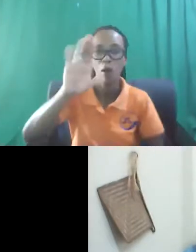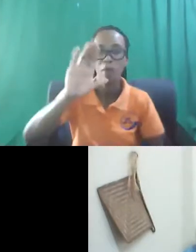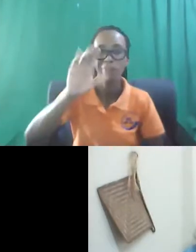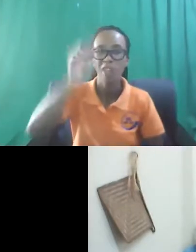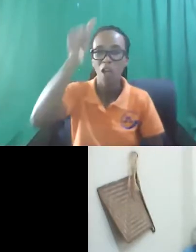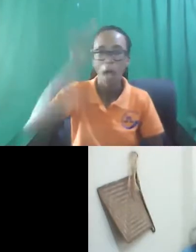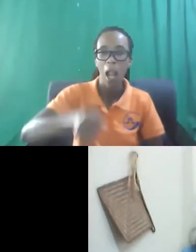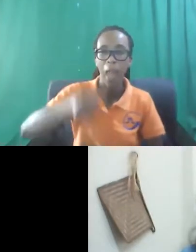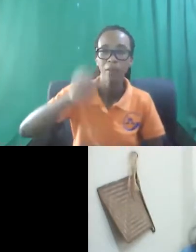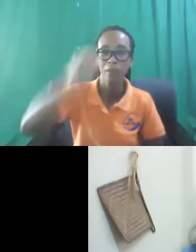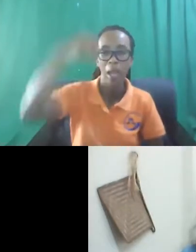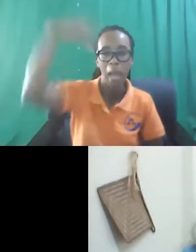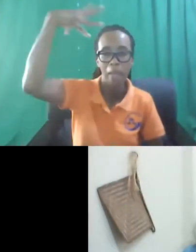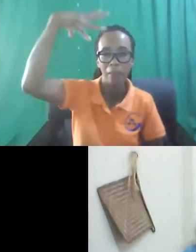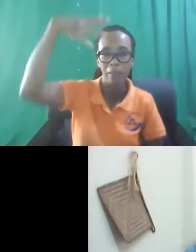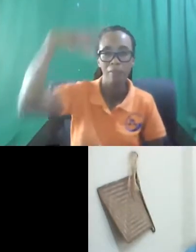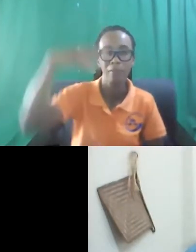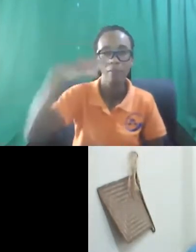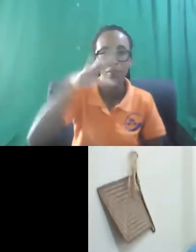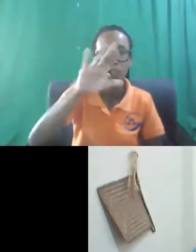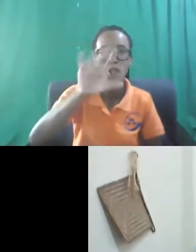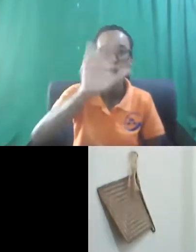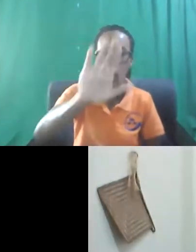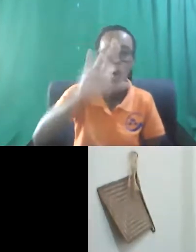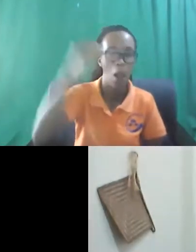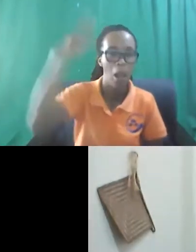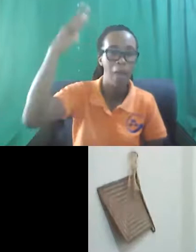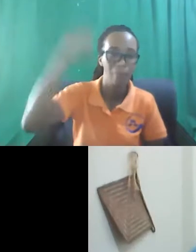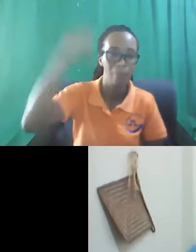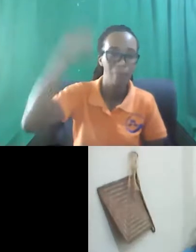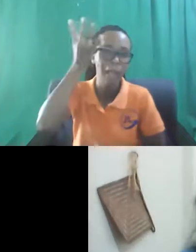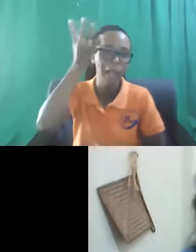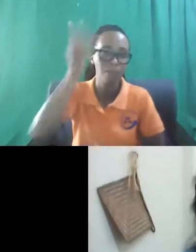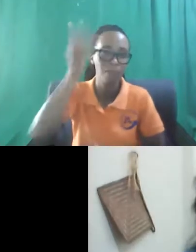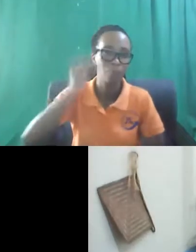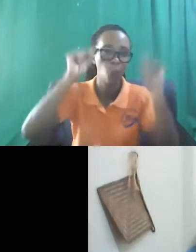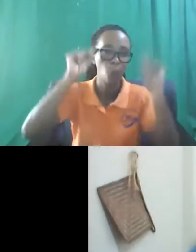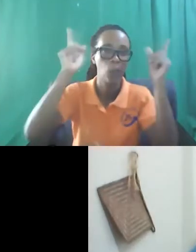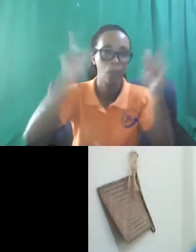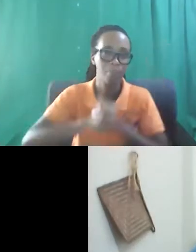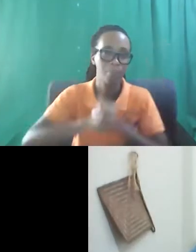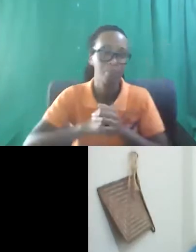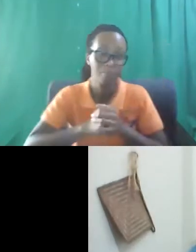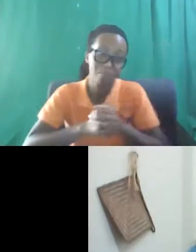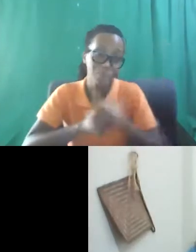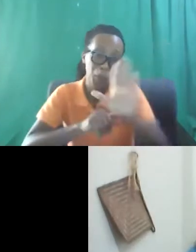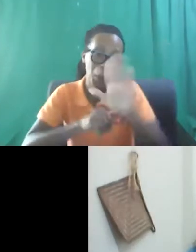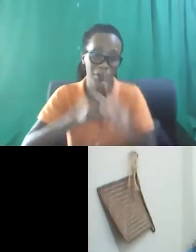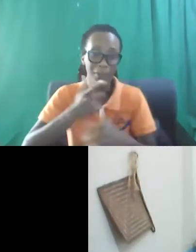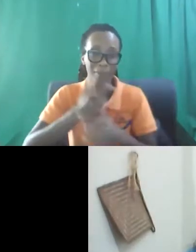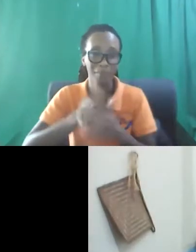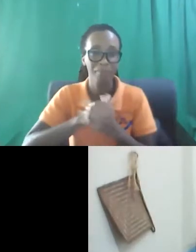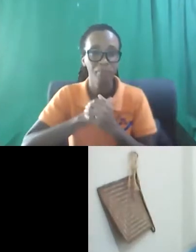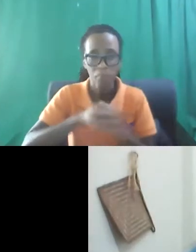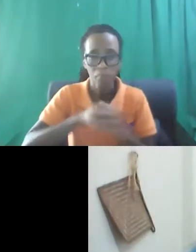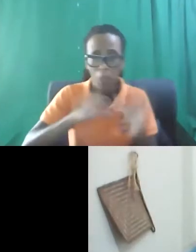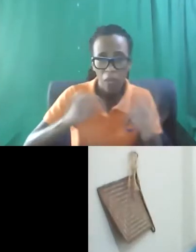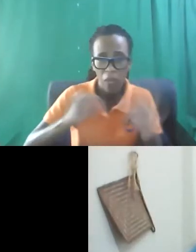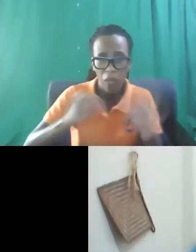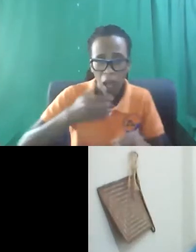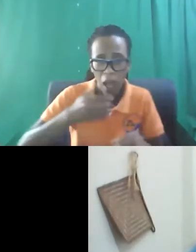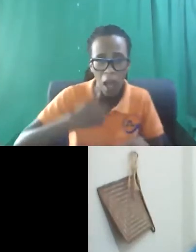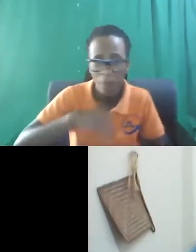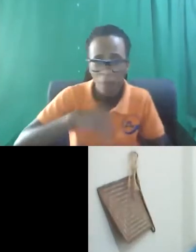that was my like linguistics moment as well. Yeah. So if anybody has anything to